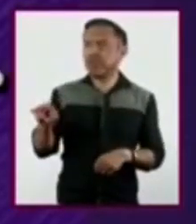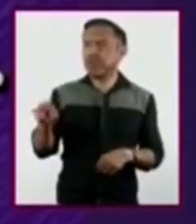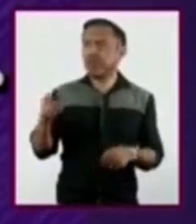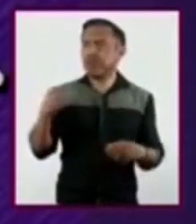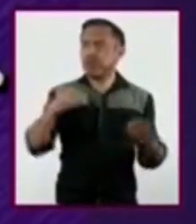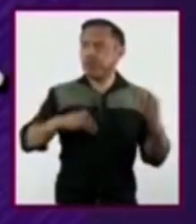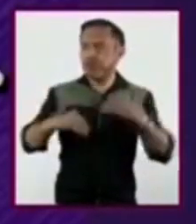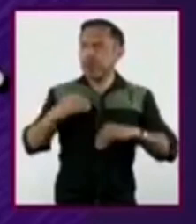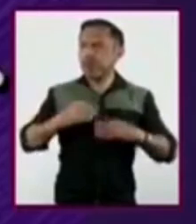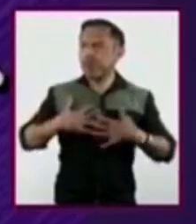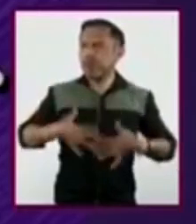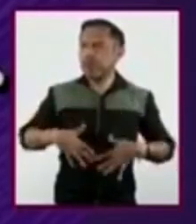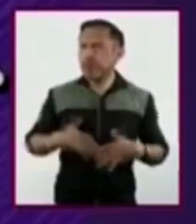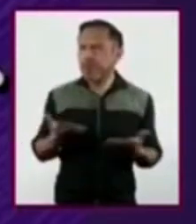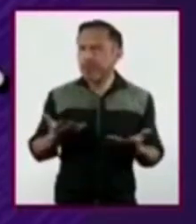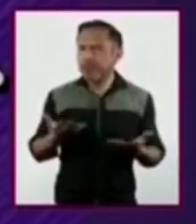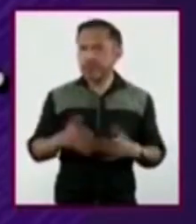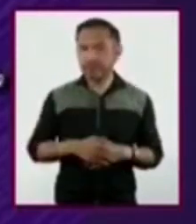He's wearing.